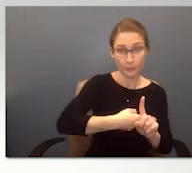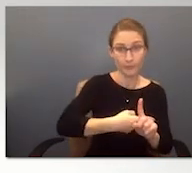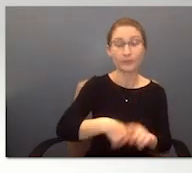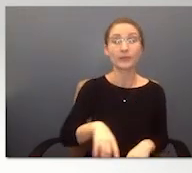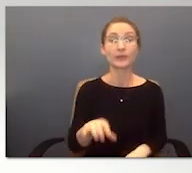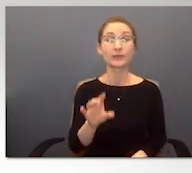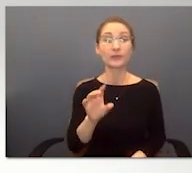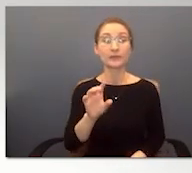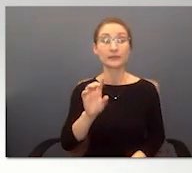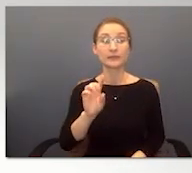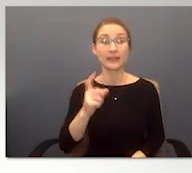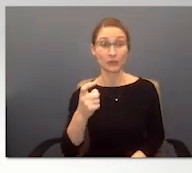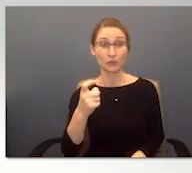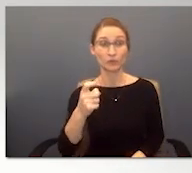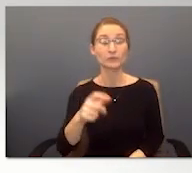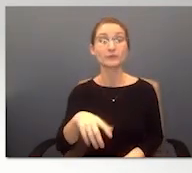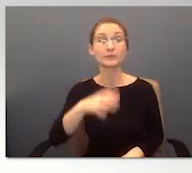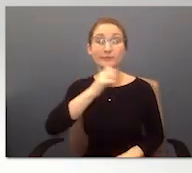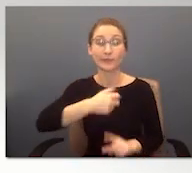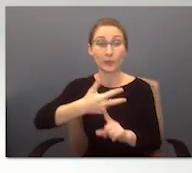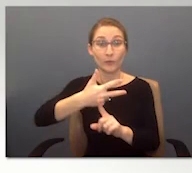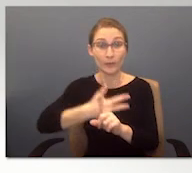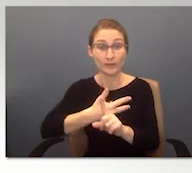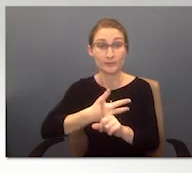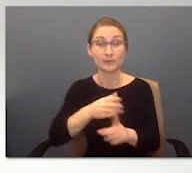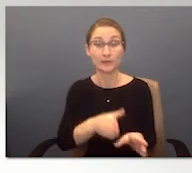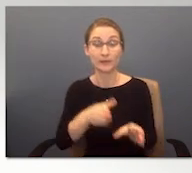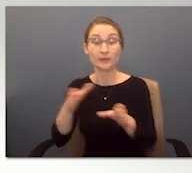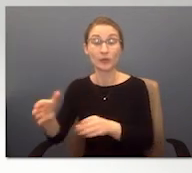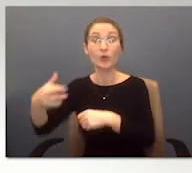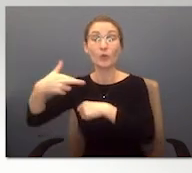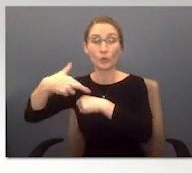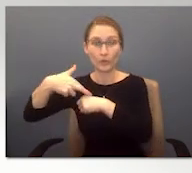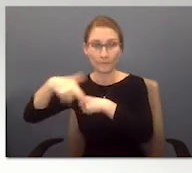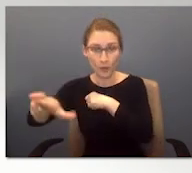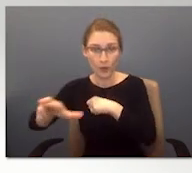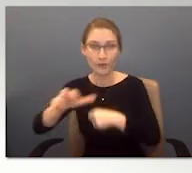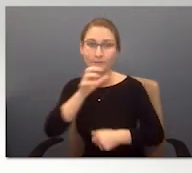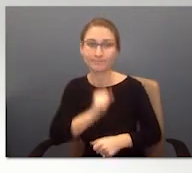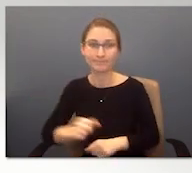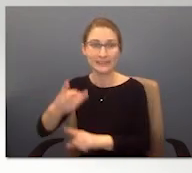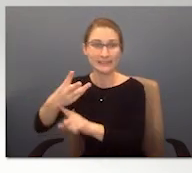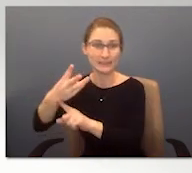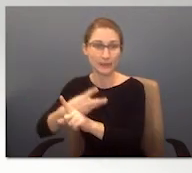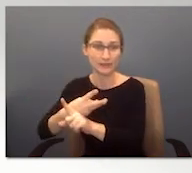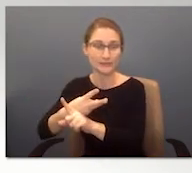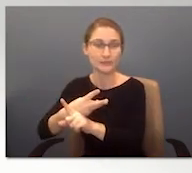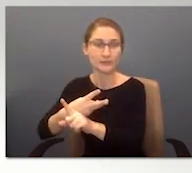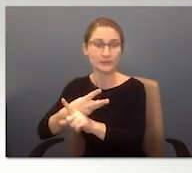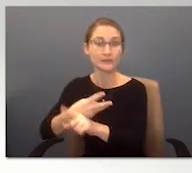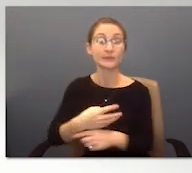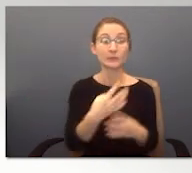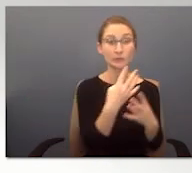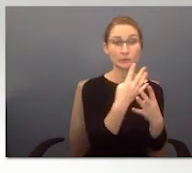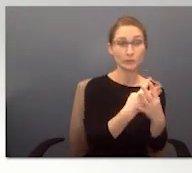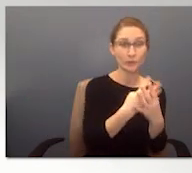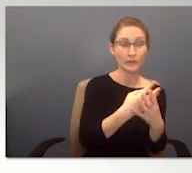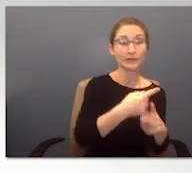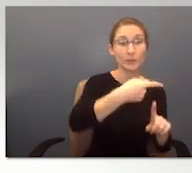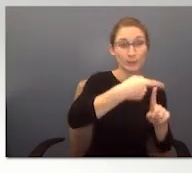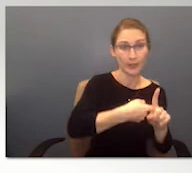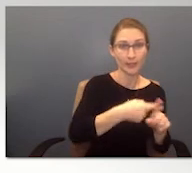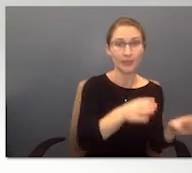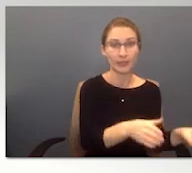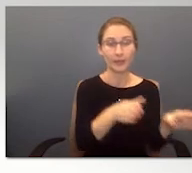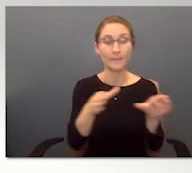loss by 3 months of age, and then refer into our Early Steps program by 6 months of age. And we're really working